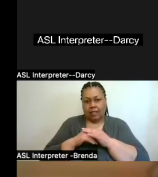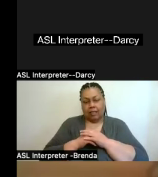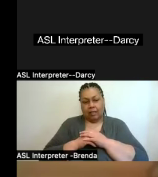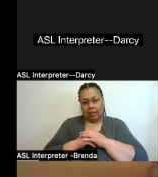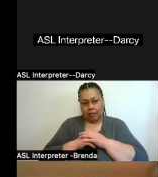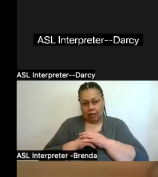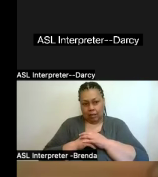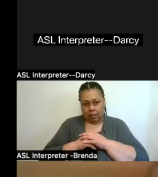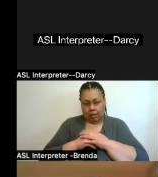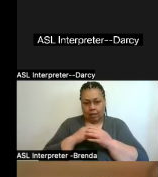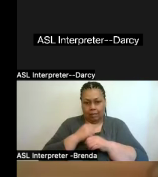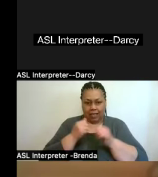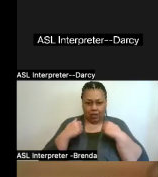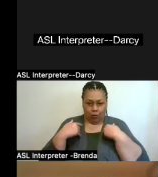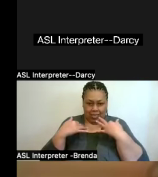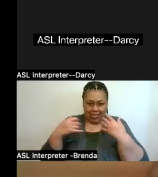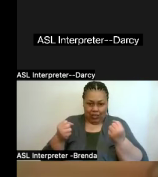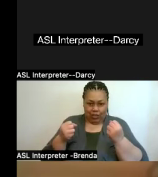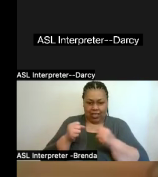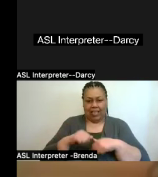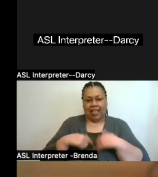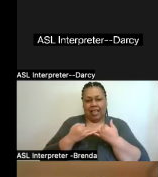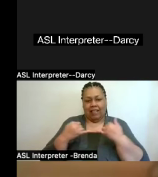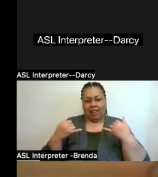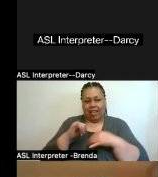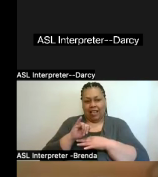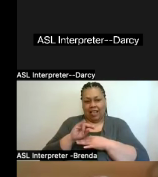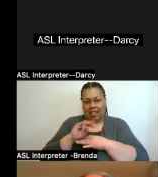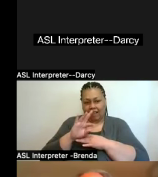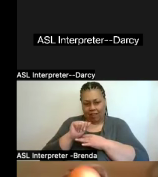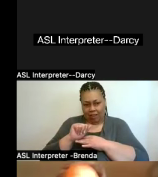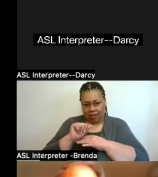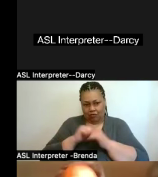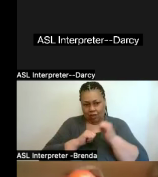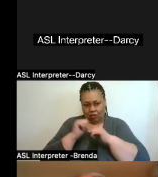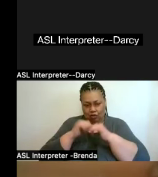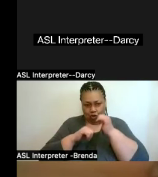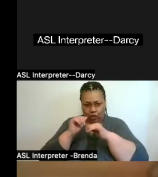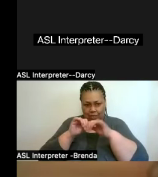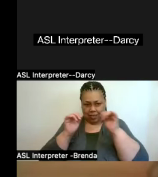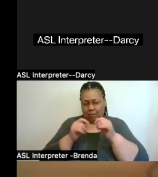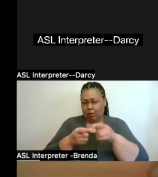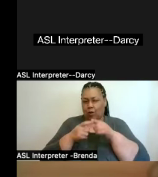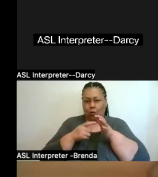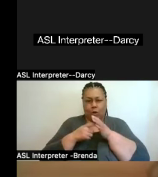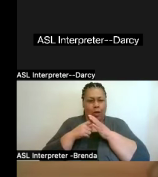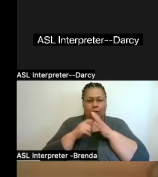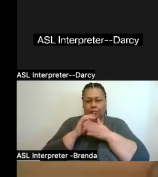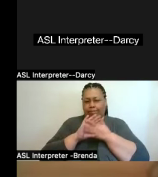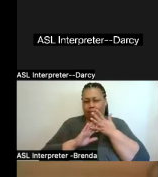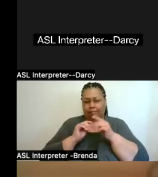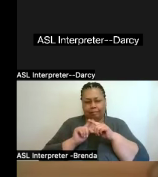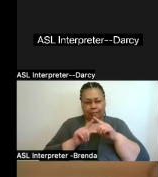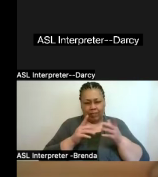So making resilient lifeline infrastructure systems requires multiple things. First, I would focus on the